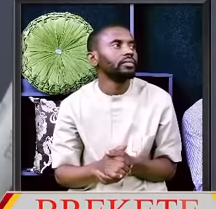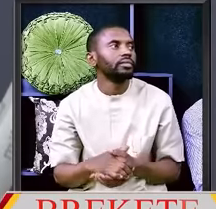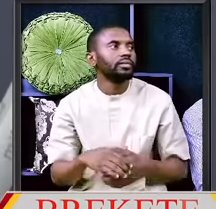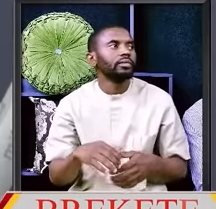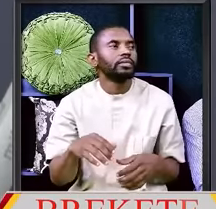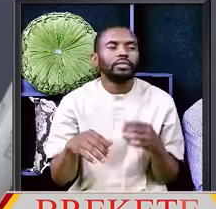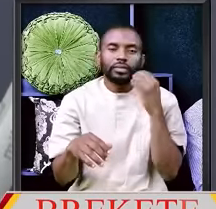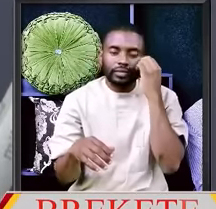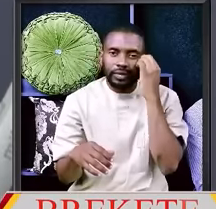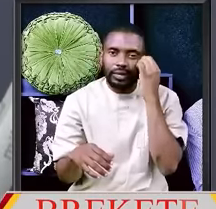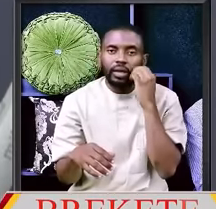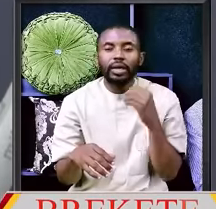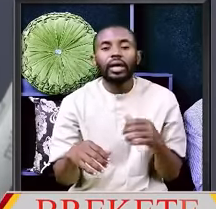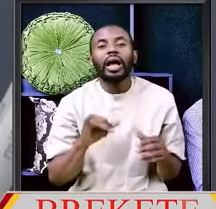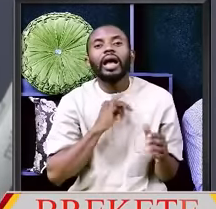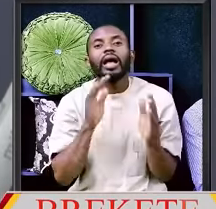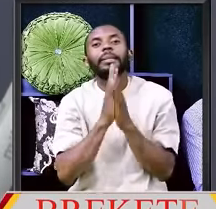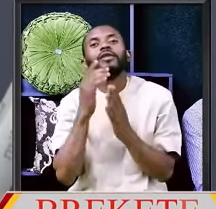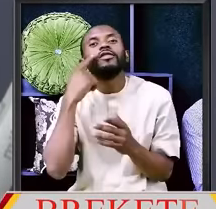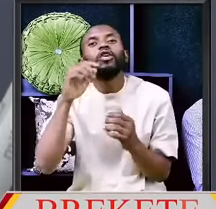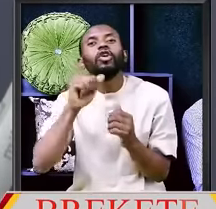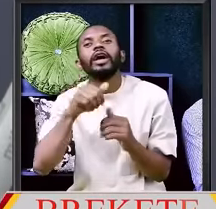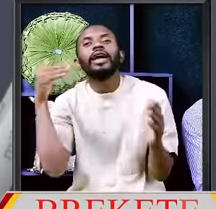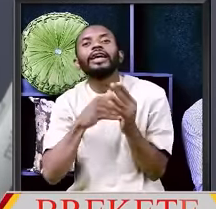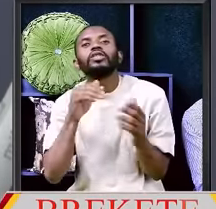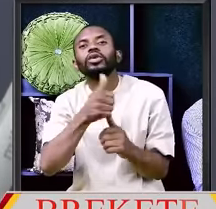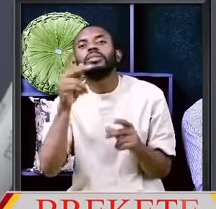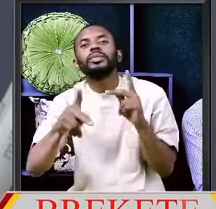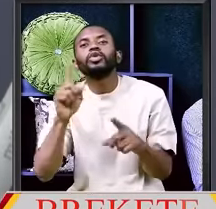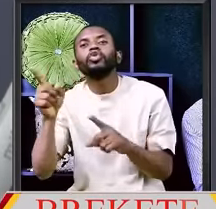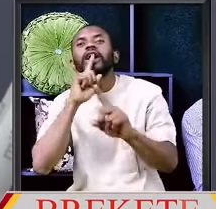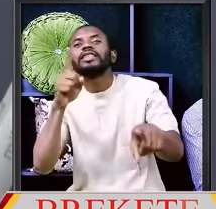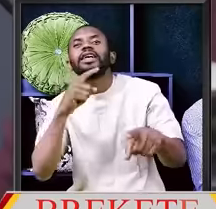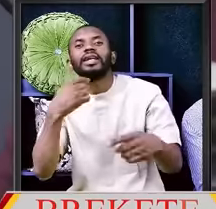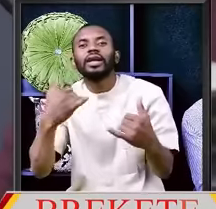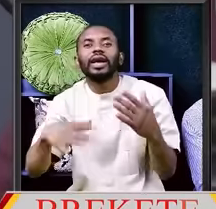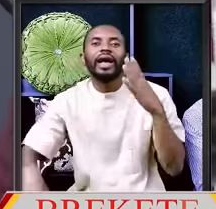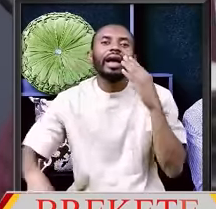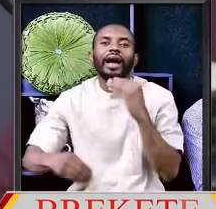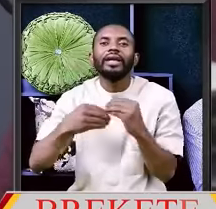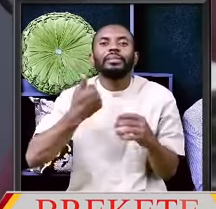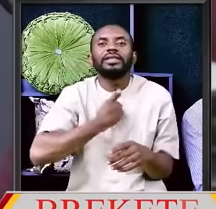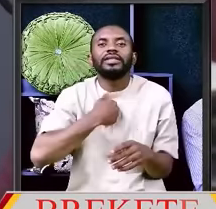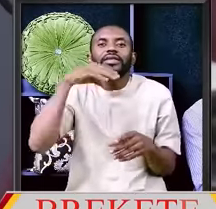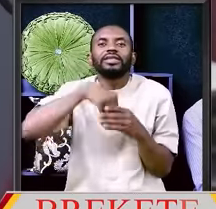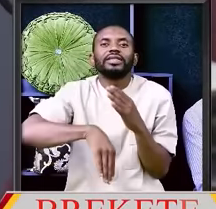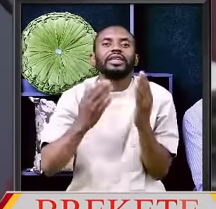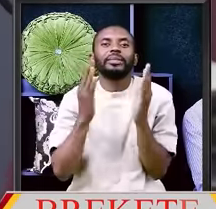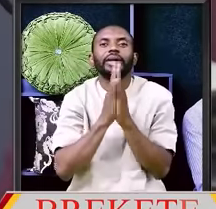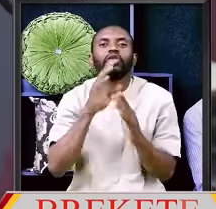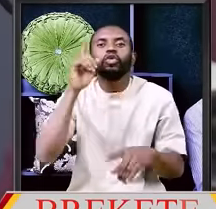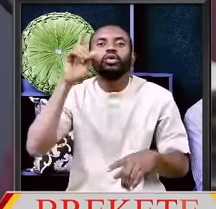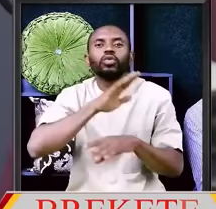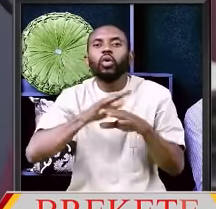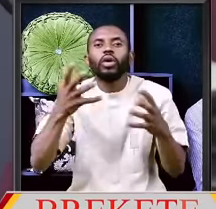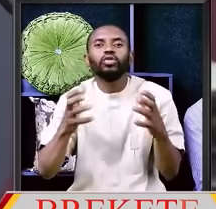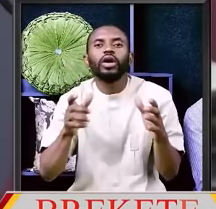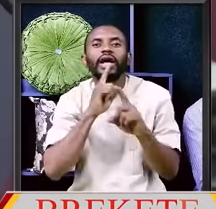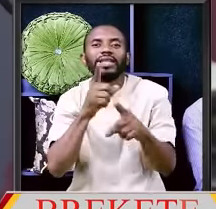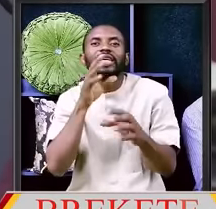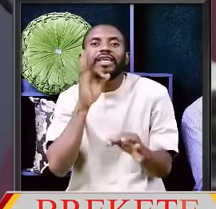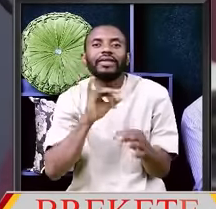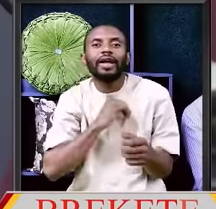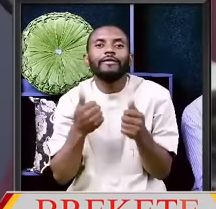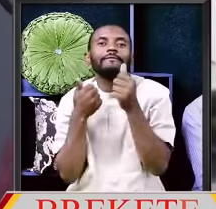other people. Una answer. Amen. Now I don't add myself inside the prayer. Una no one answer. If